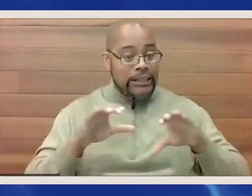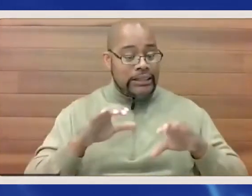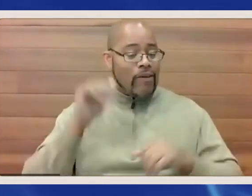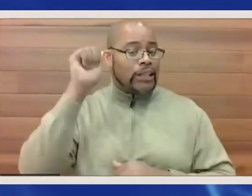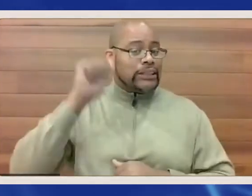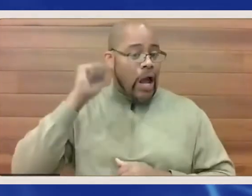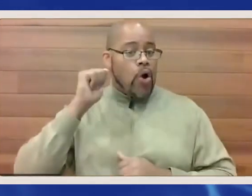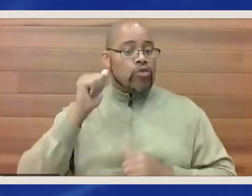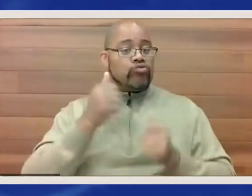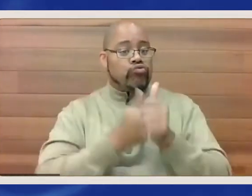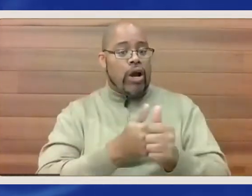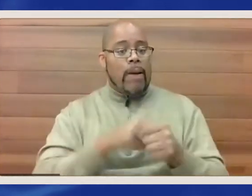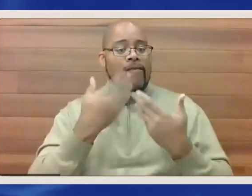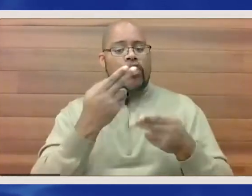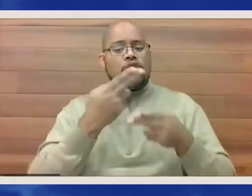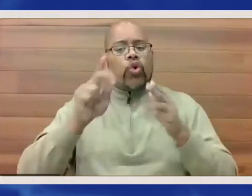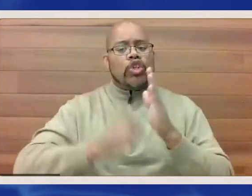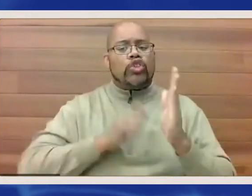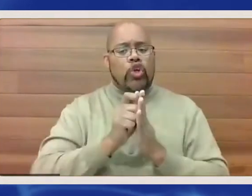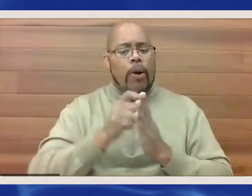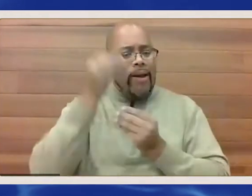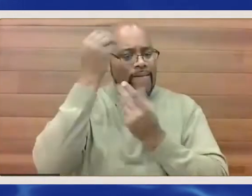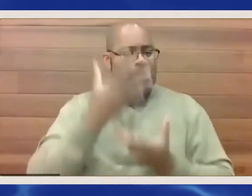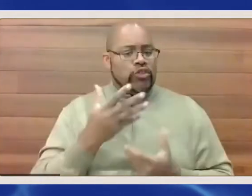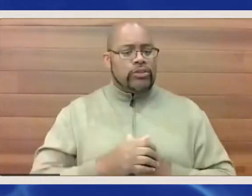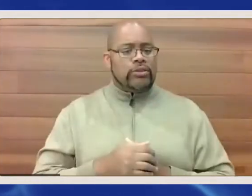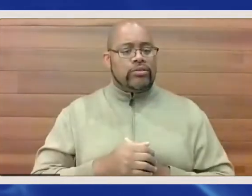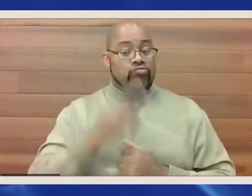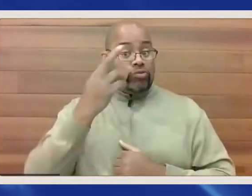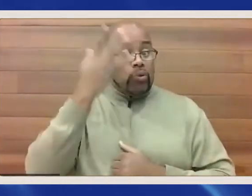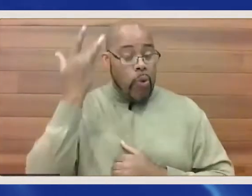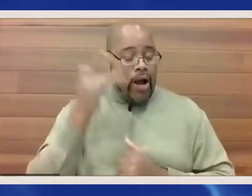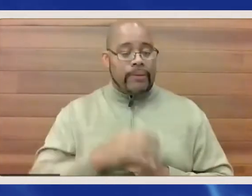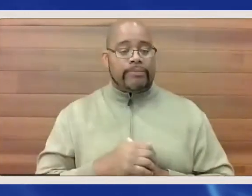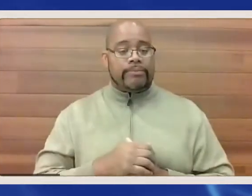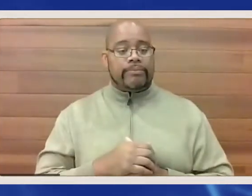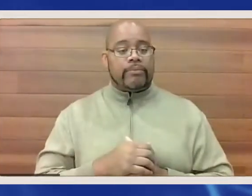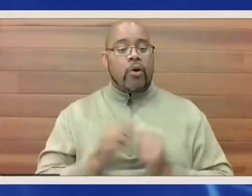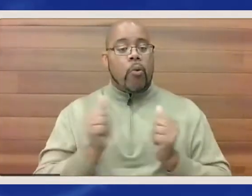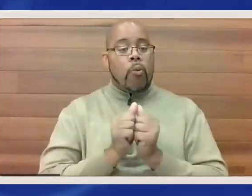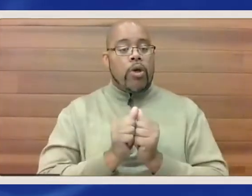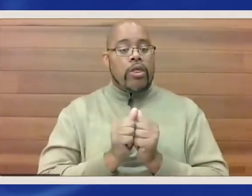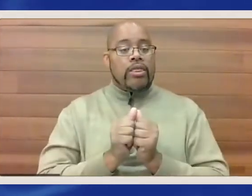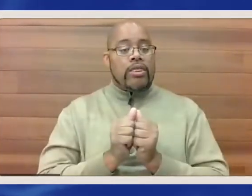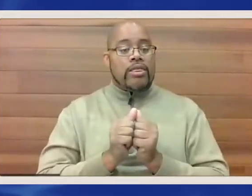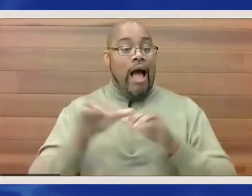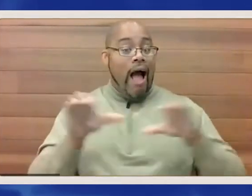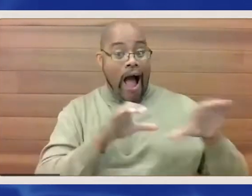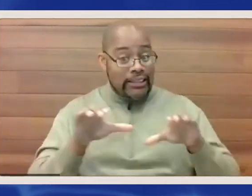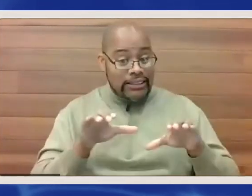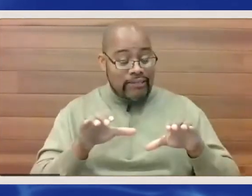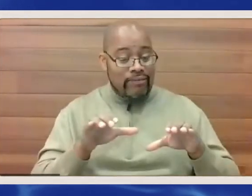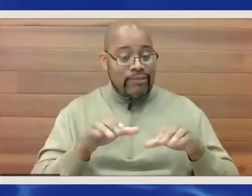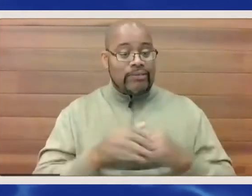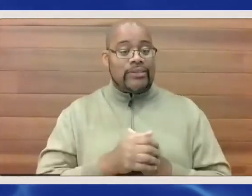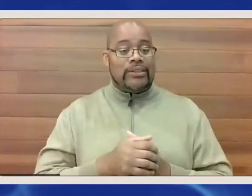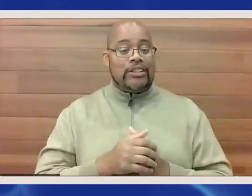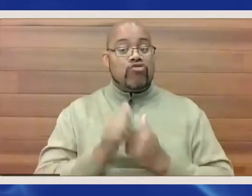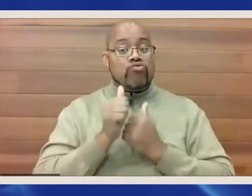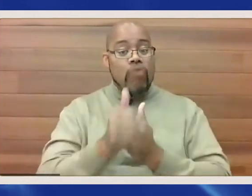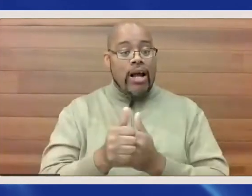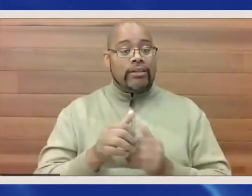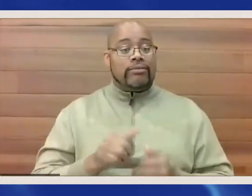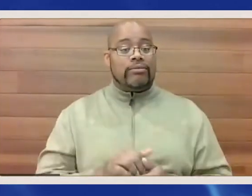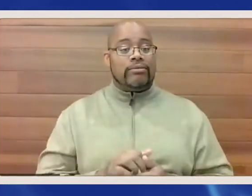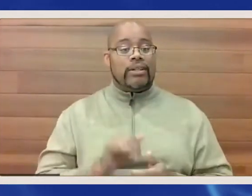tracking provides a short-term data, because with active acoustic tracking is on